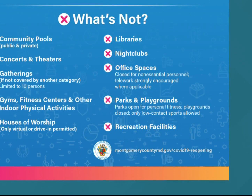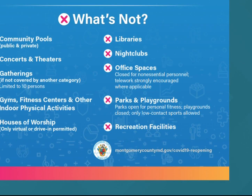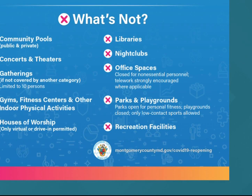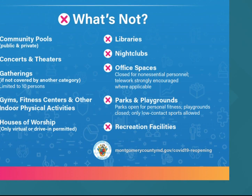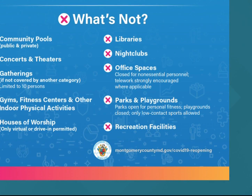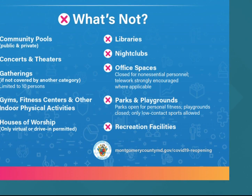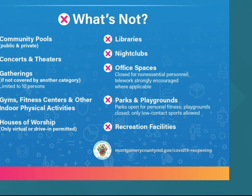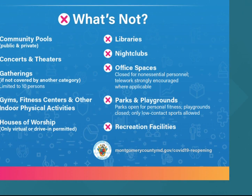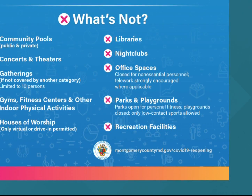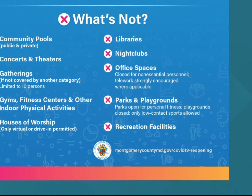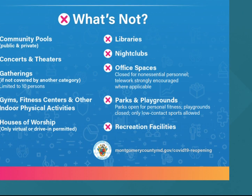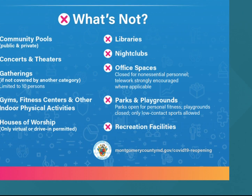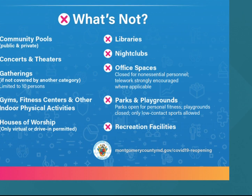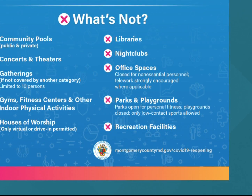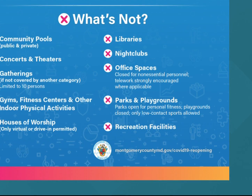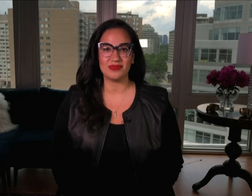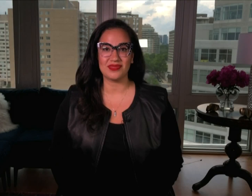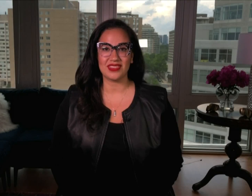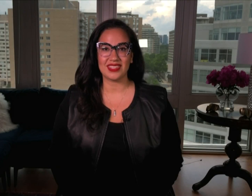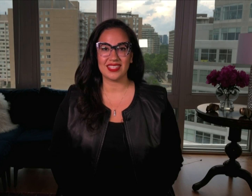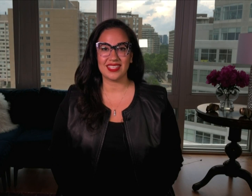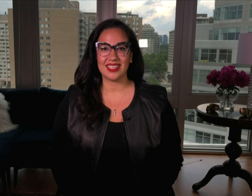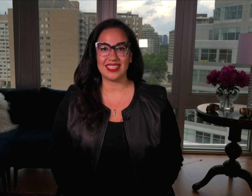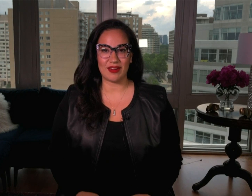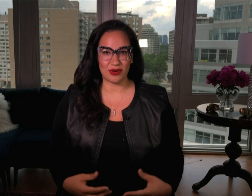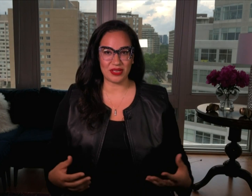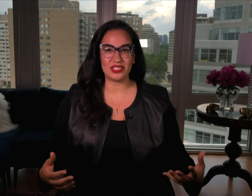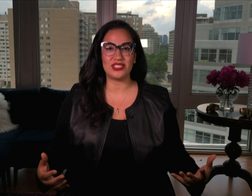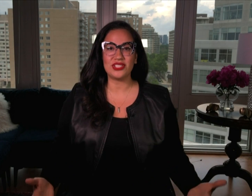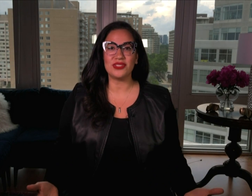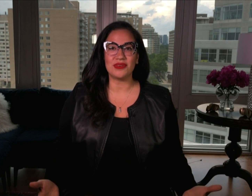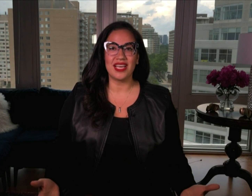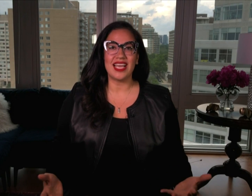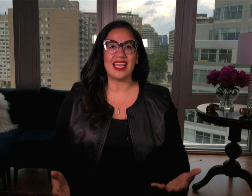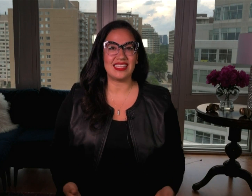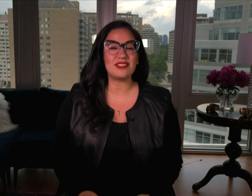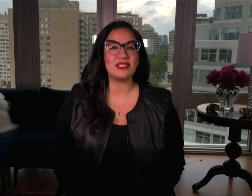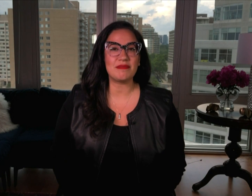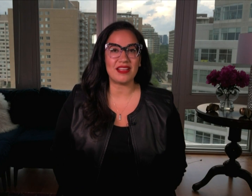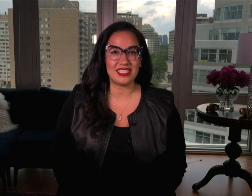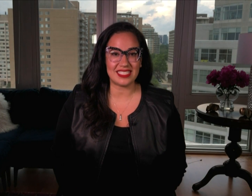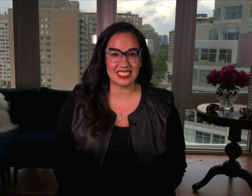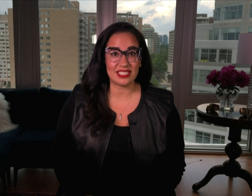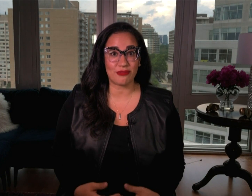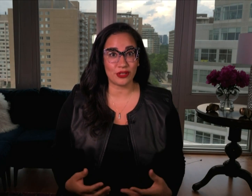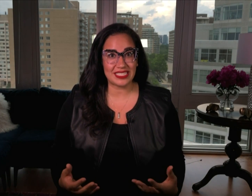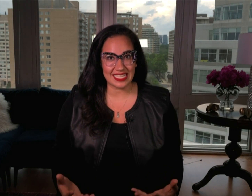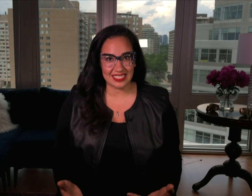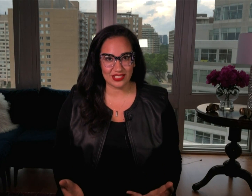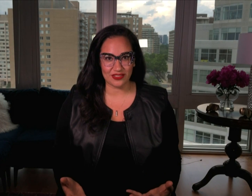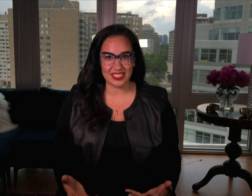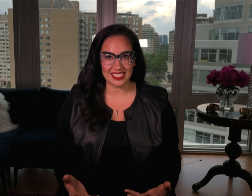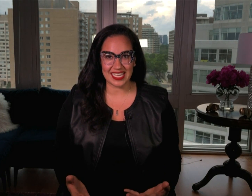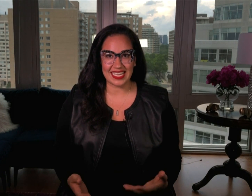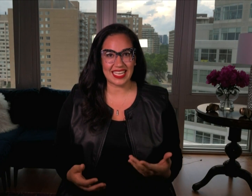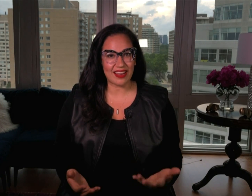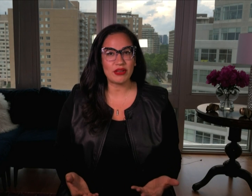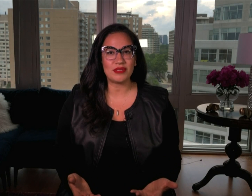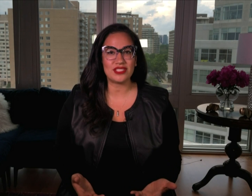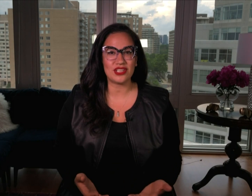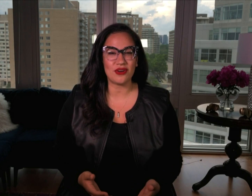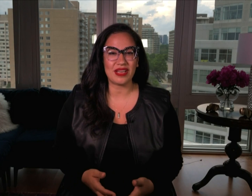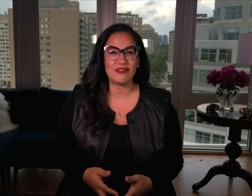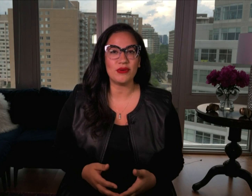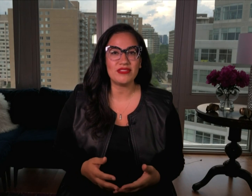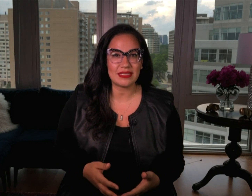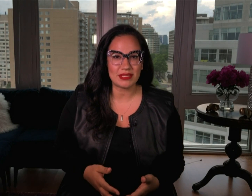church services will be allowed. Now, question two. This one's about DC's free testing services, and Carrie